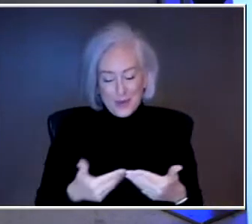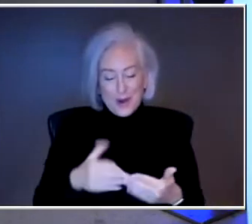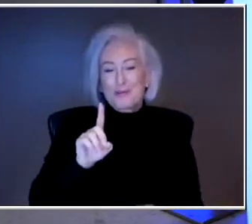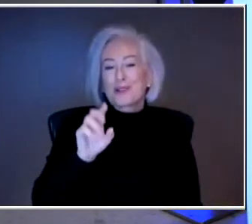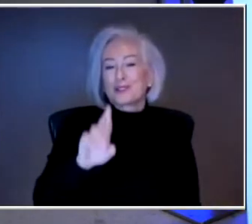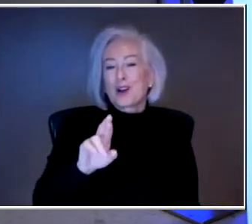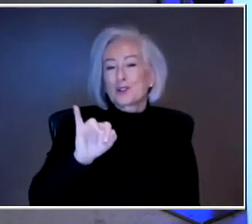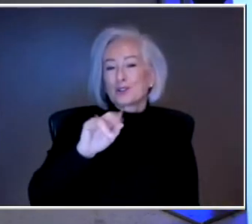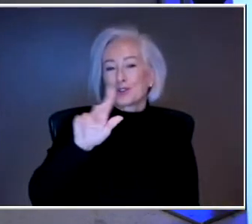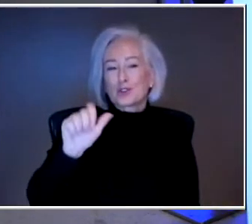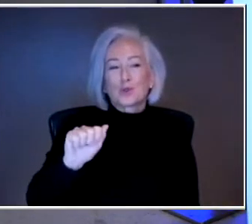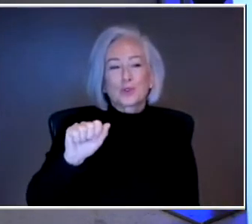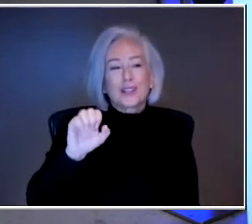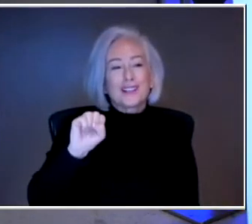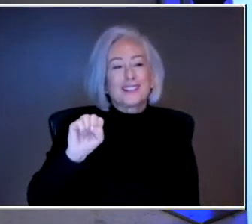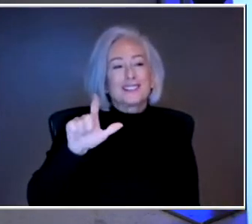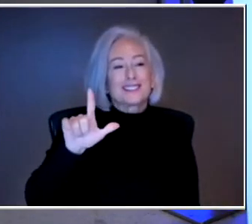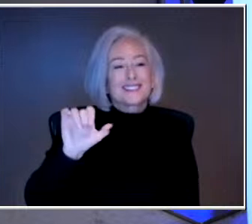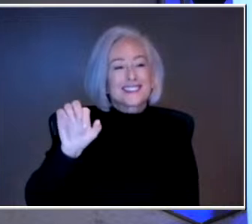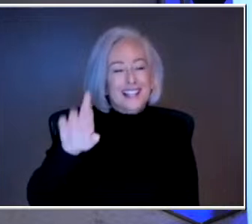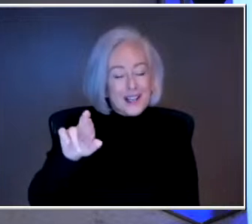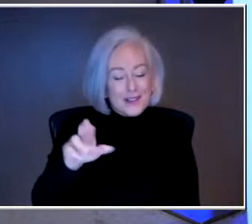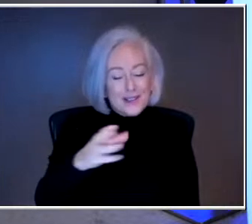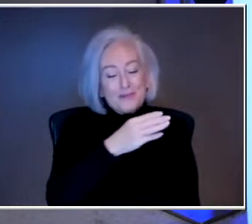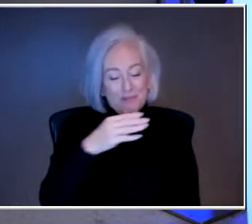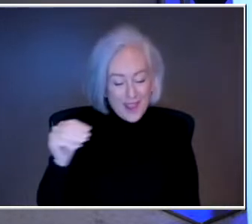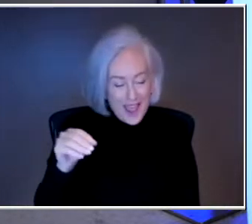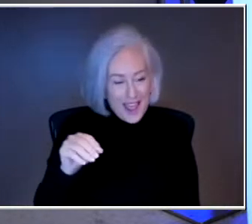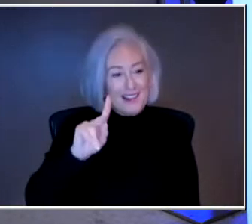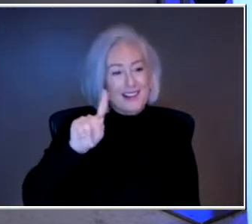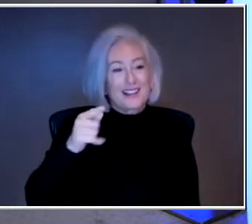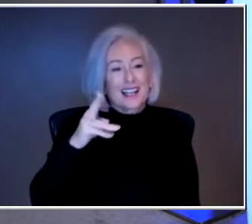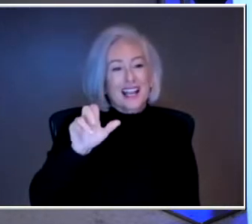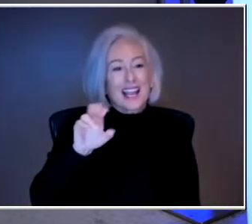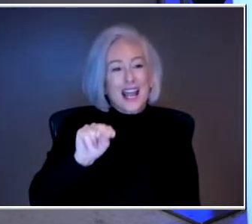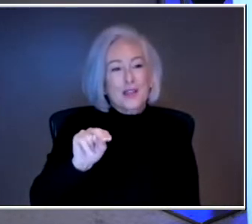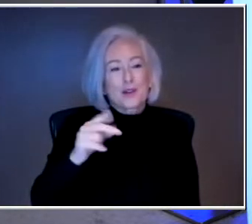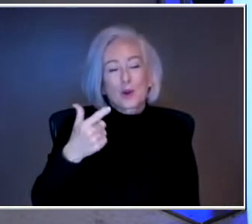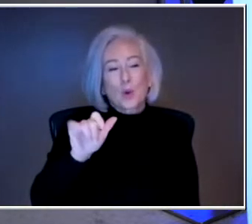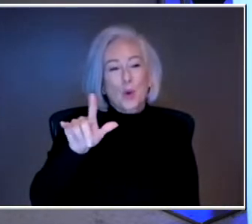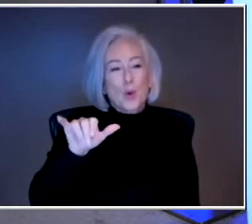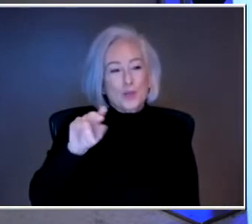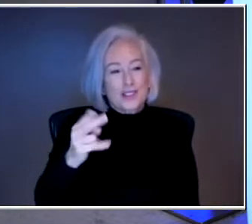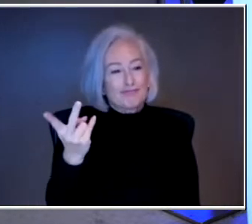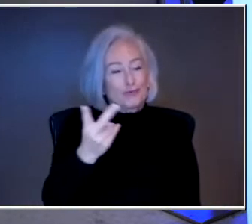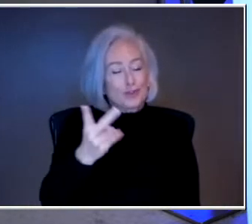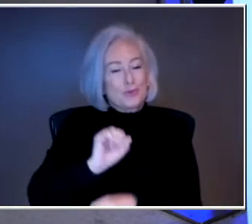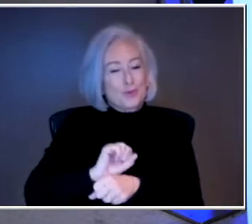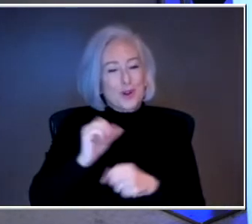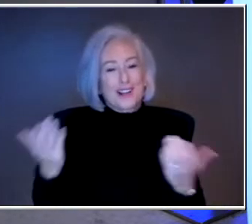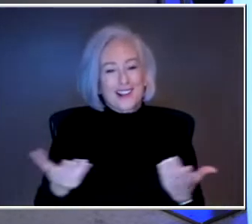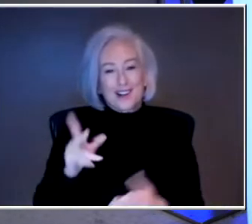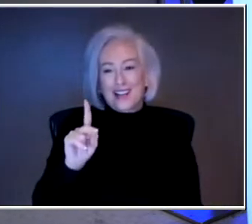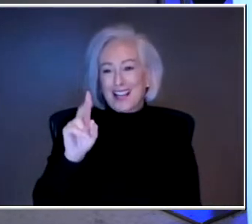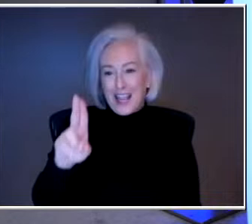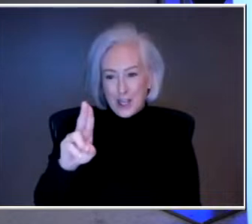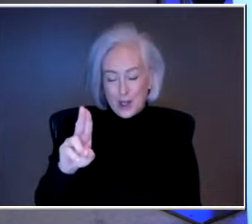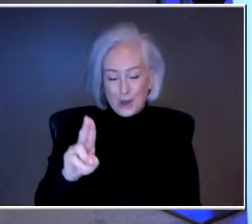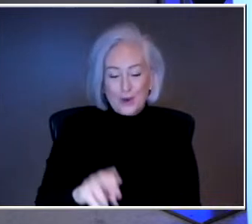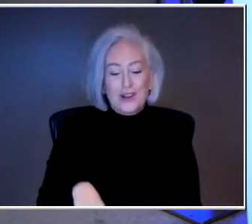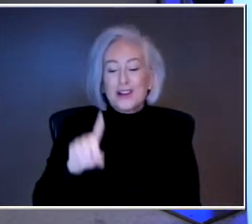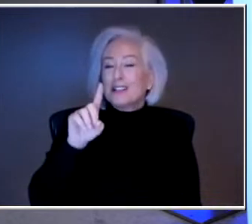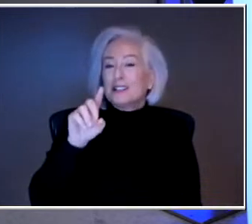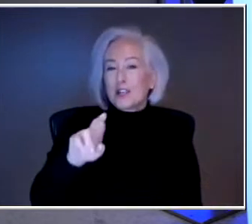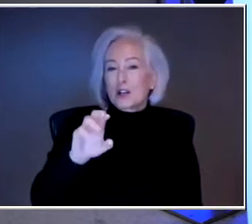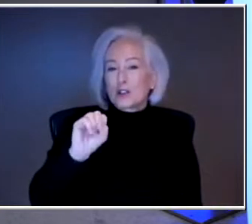and Catherine Golson. Both work at the Burnett Burn Center here at the University of Kansas Health System. Dr. Slater is a burn surgeon and plastic